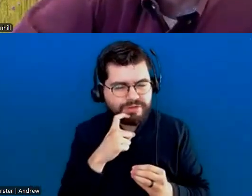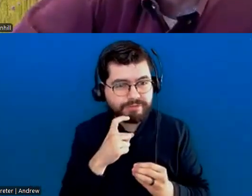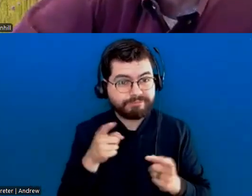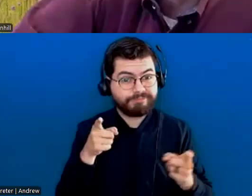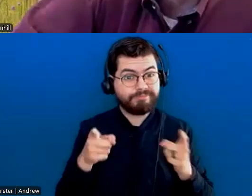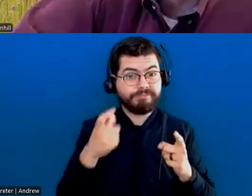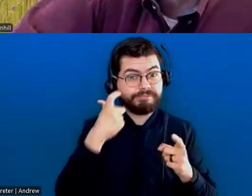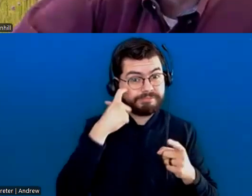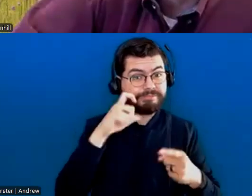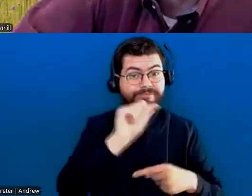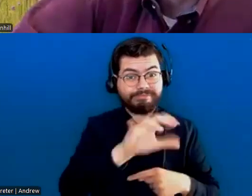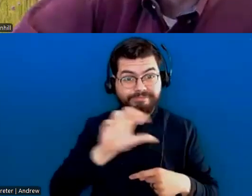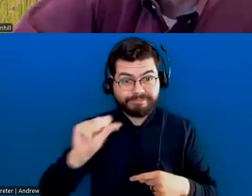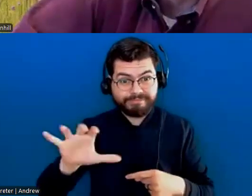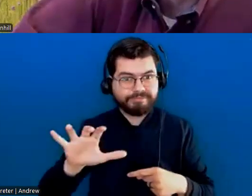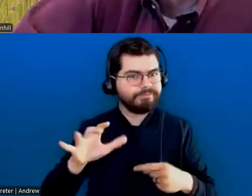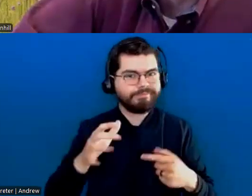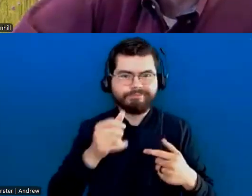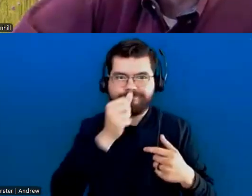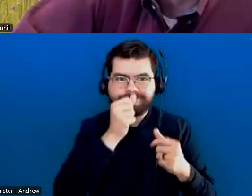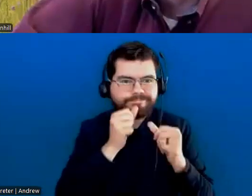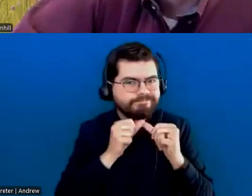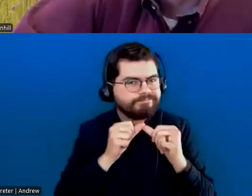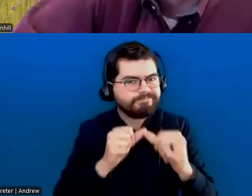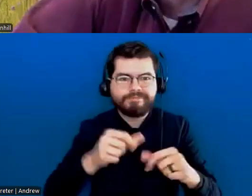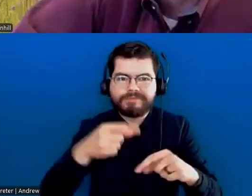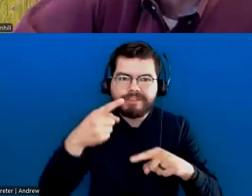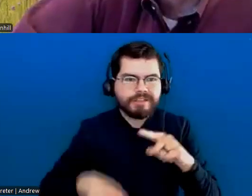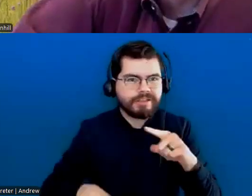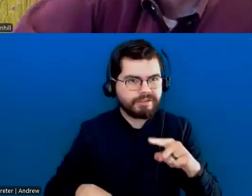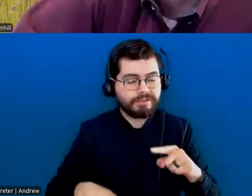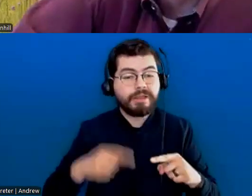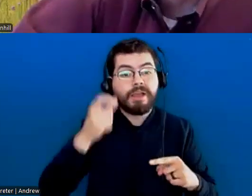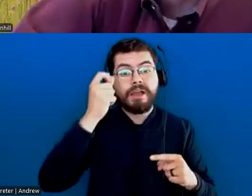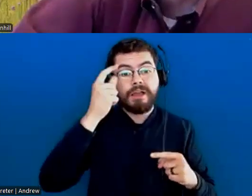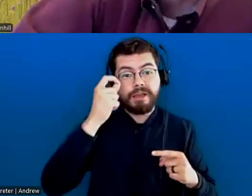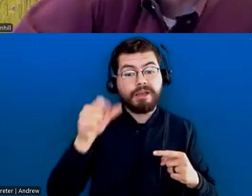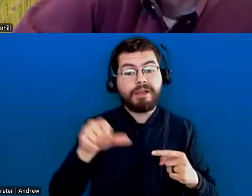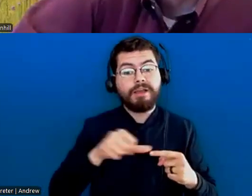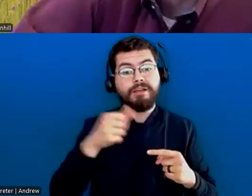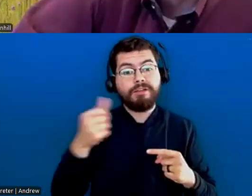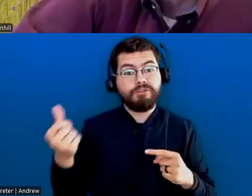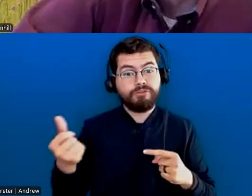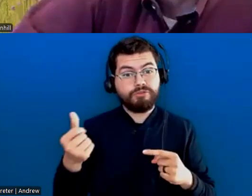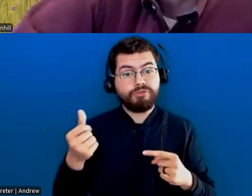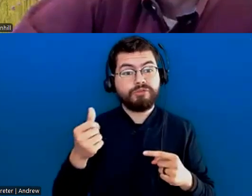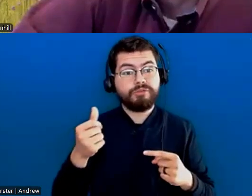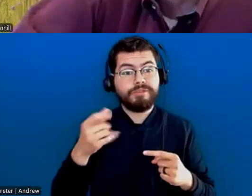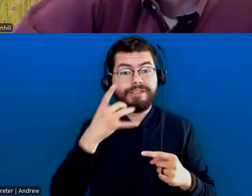it anymore, and it's being replaced by light-seeded species, shade-tolerant light-seeded species like sugarberry,